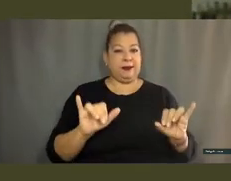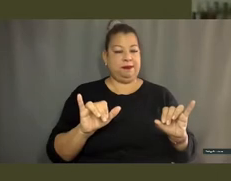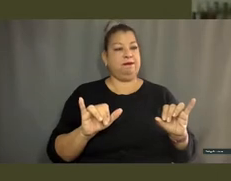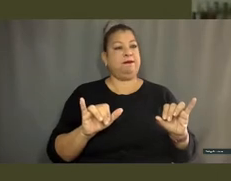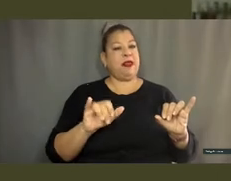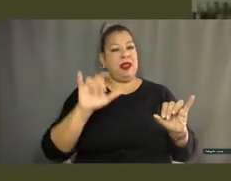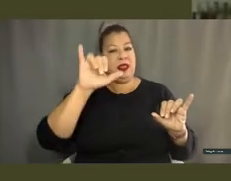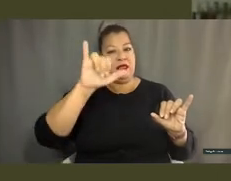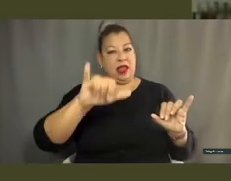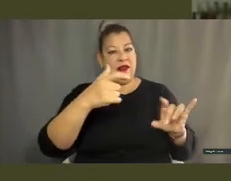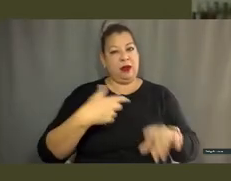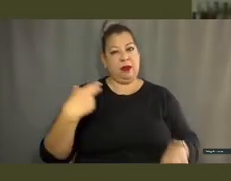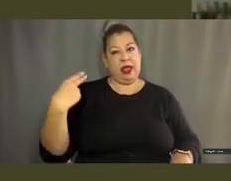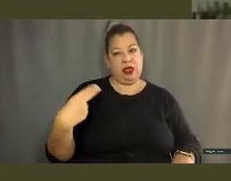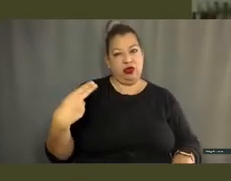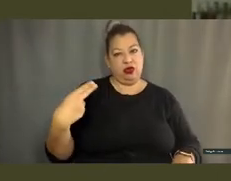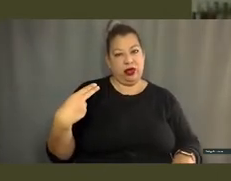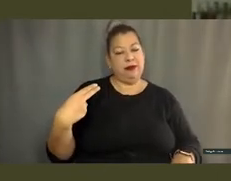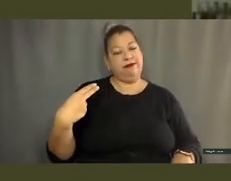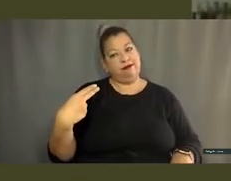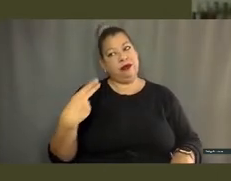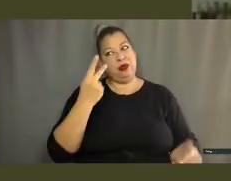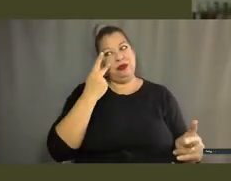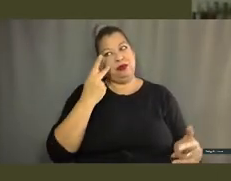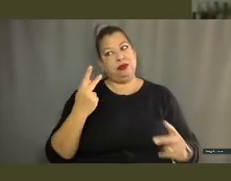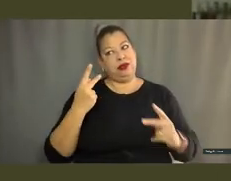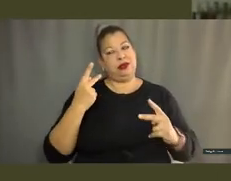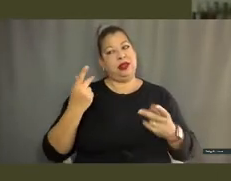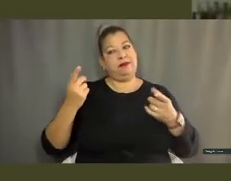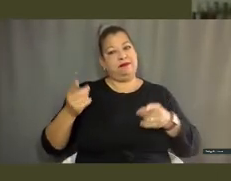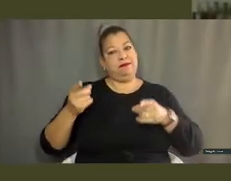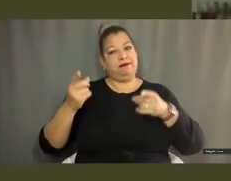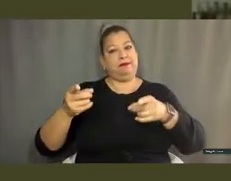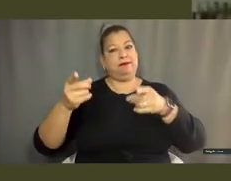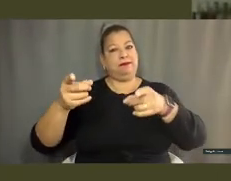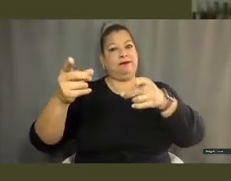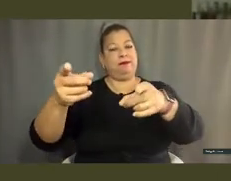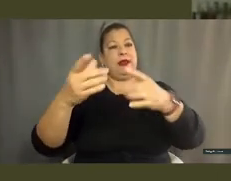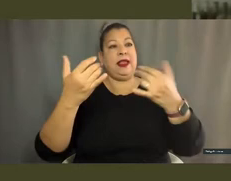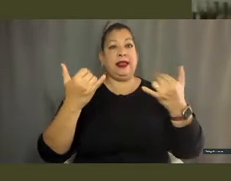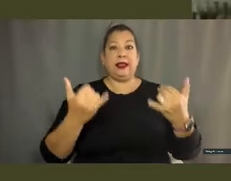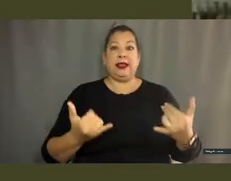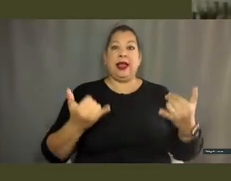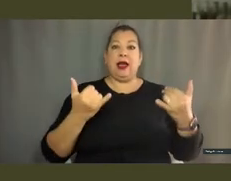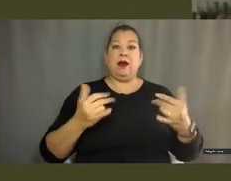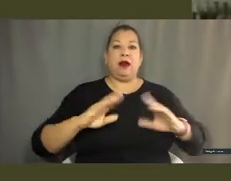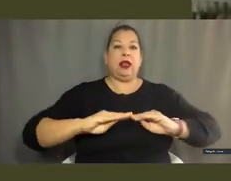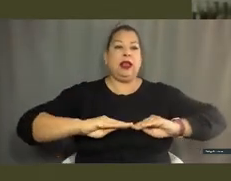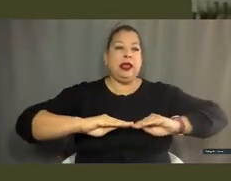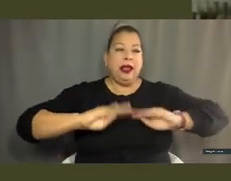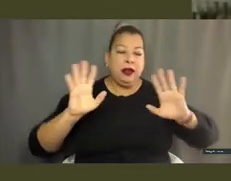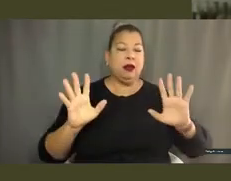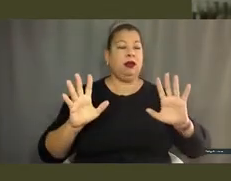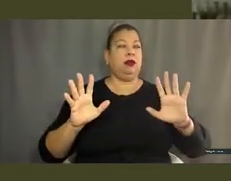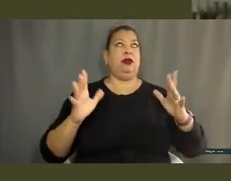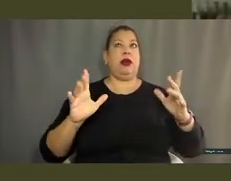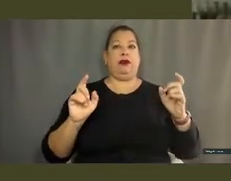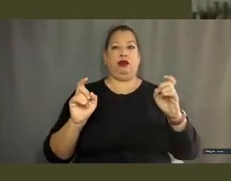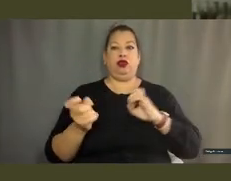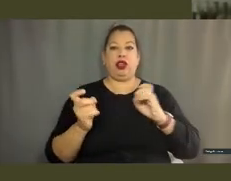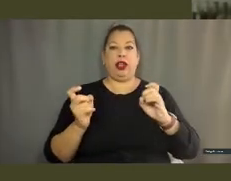of those things. Now that, you know, the eminence is clear that we have to transition to the net zero on